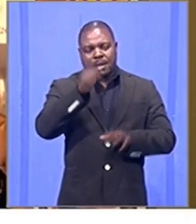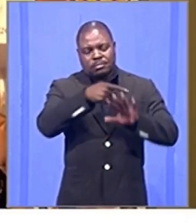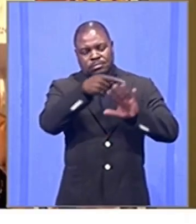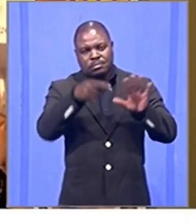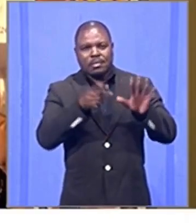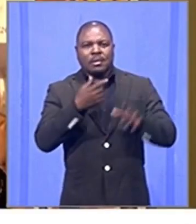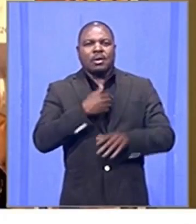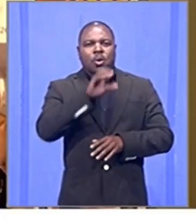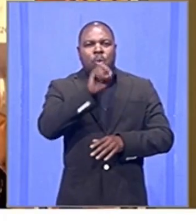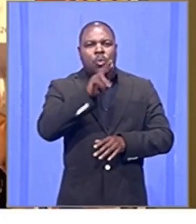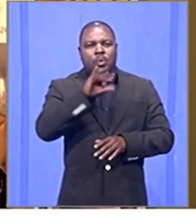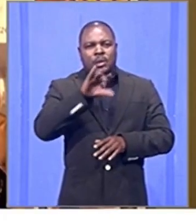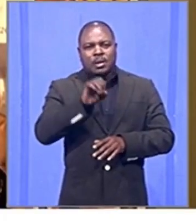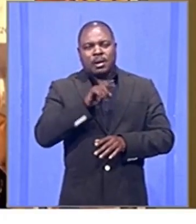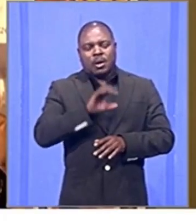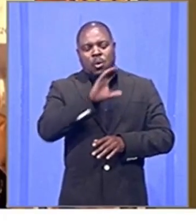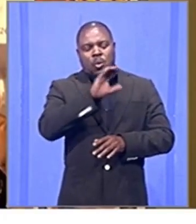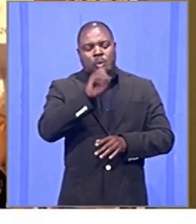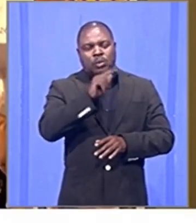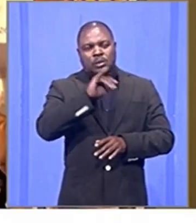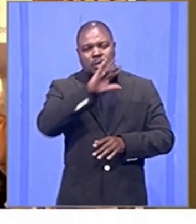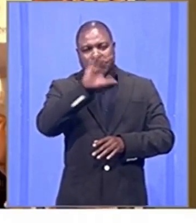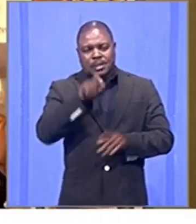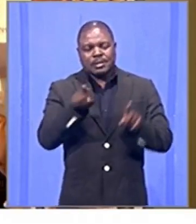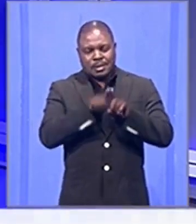Corey Sanders le Gerrie Kotsieng.